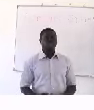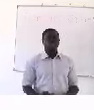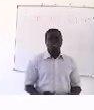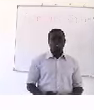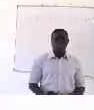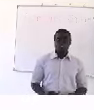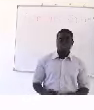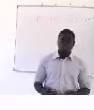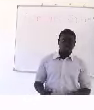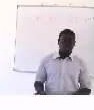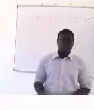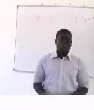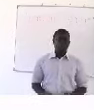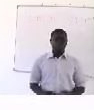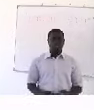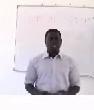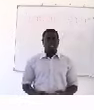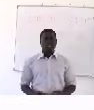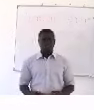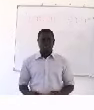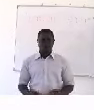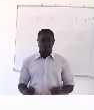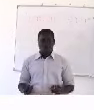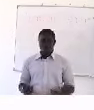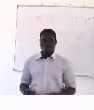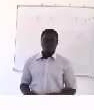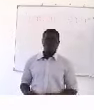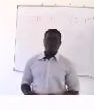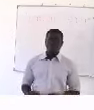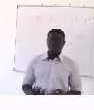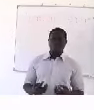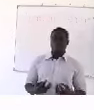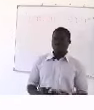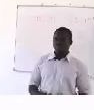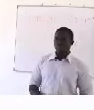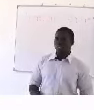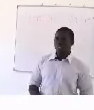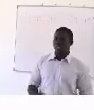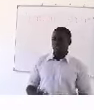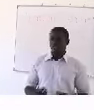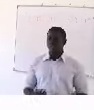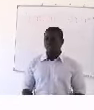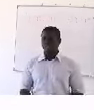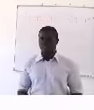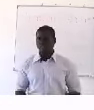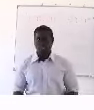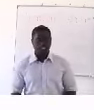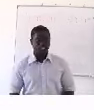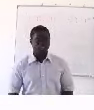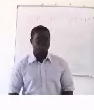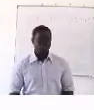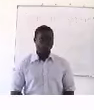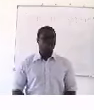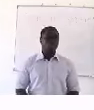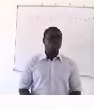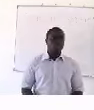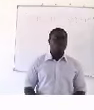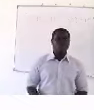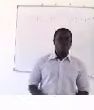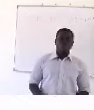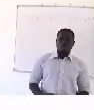which different parts of the organisms work for proper effectiveness.